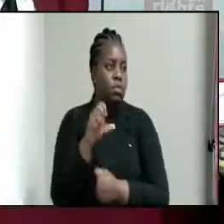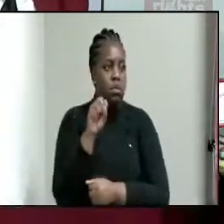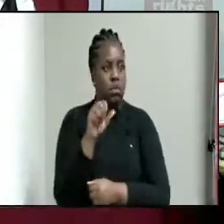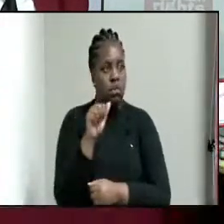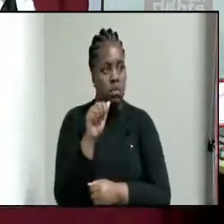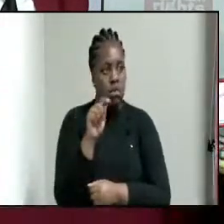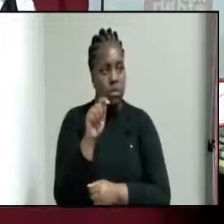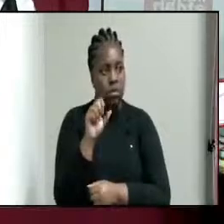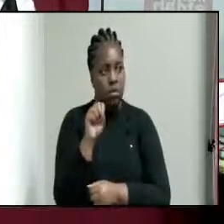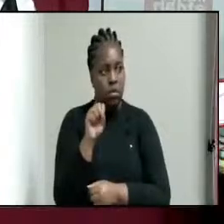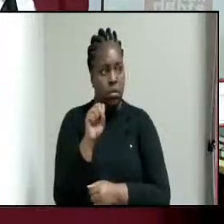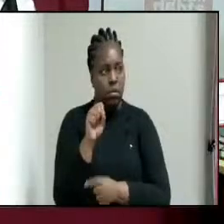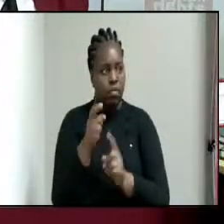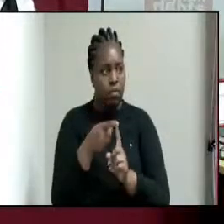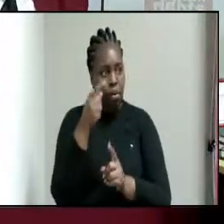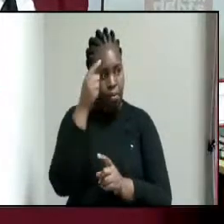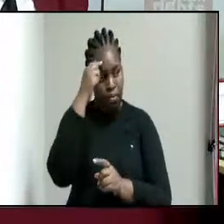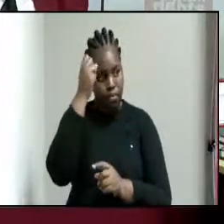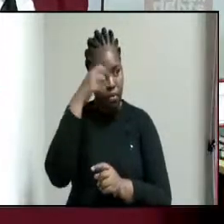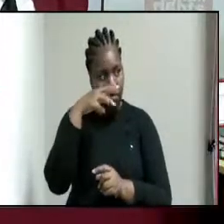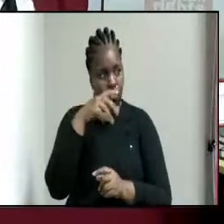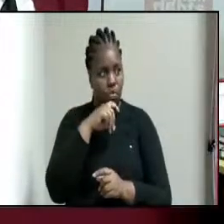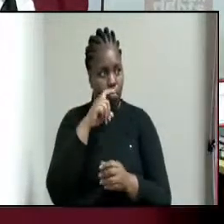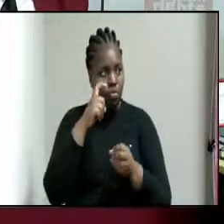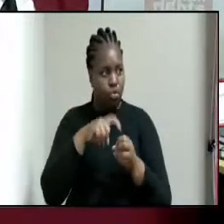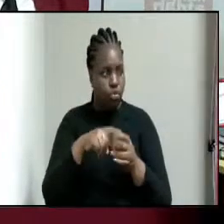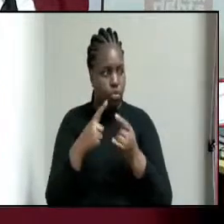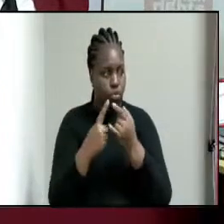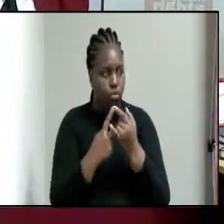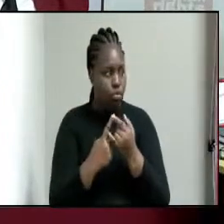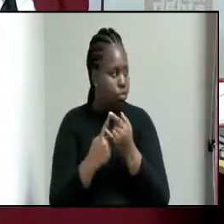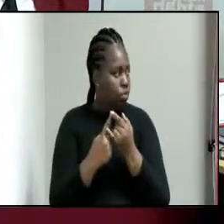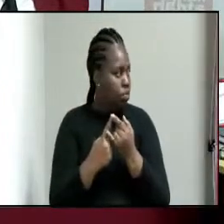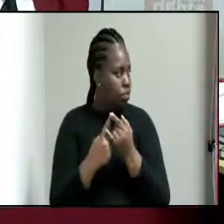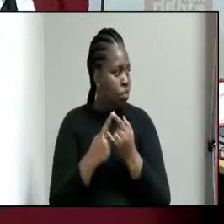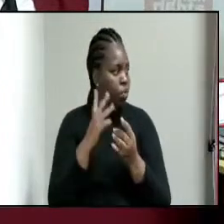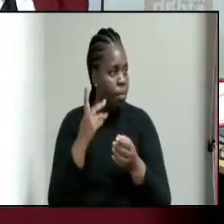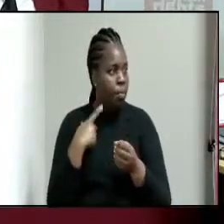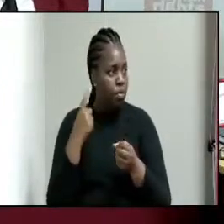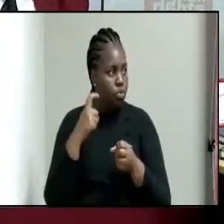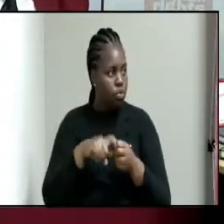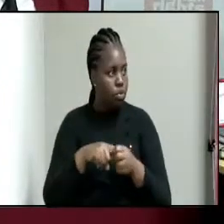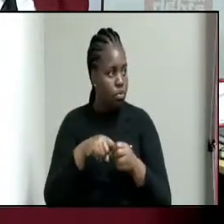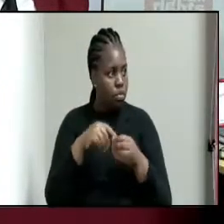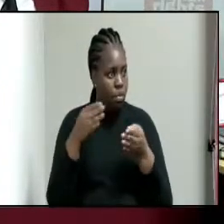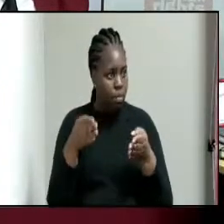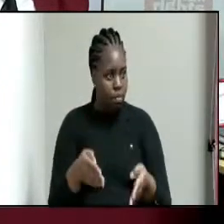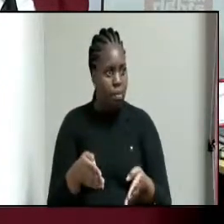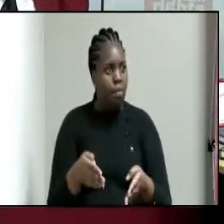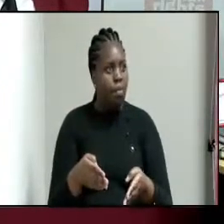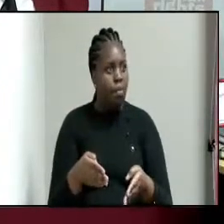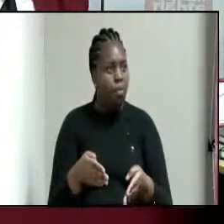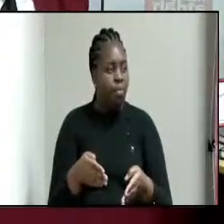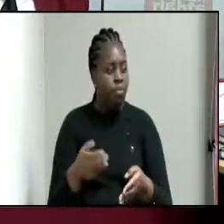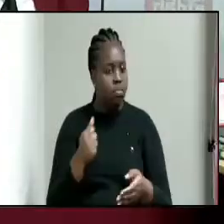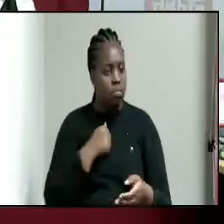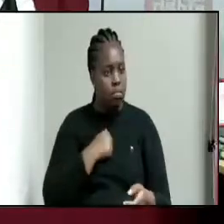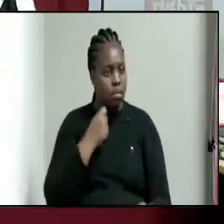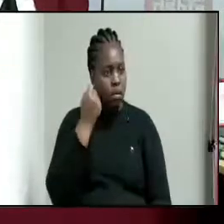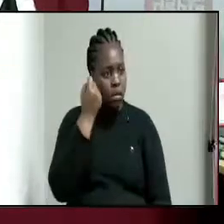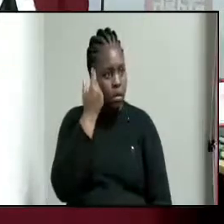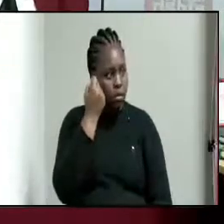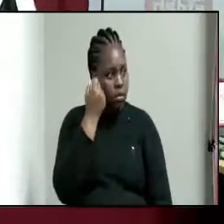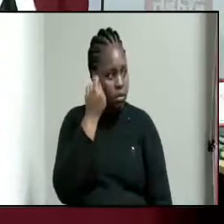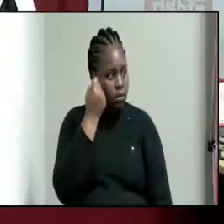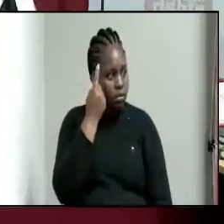South Africa, from Pretoria, connected via Teams, and her colleague will be joining us in person. My understanding